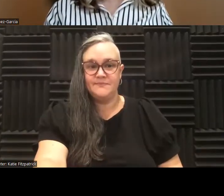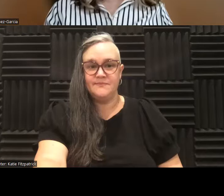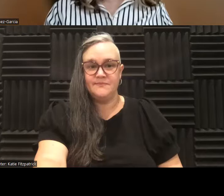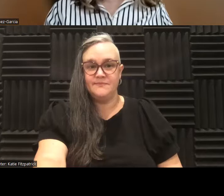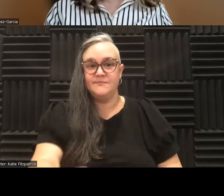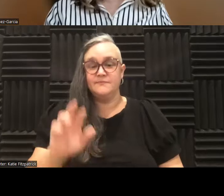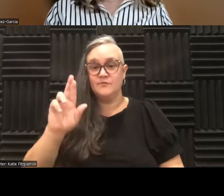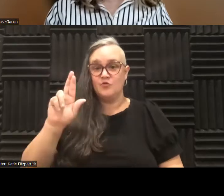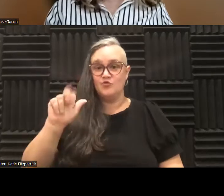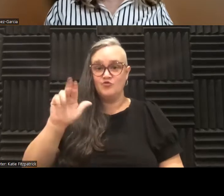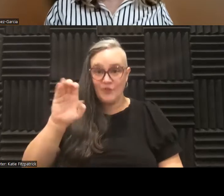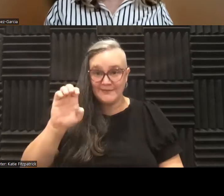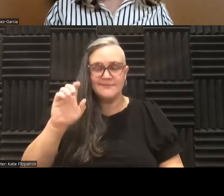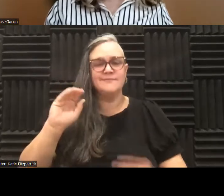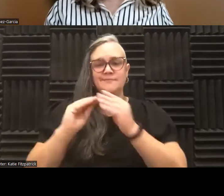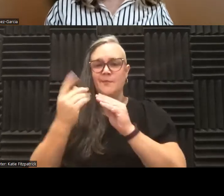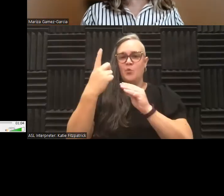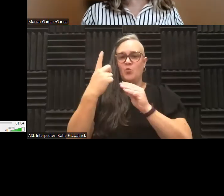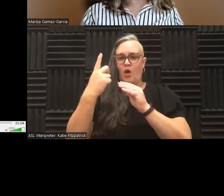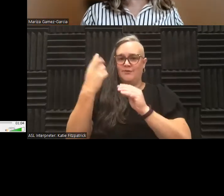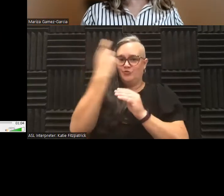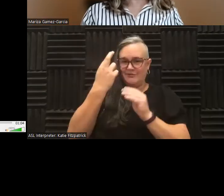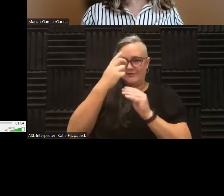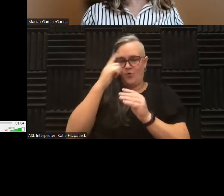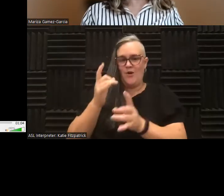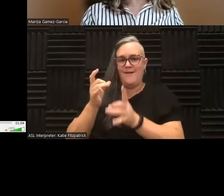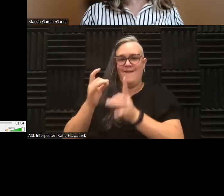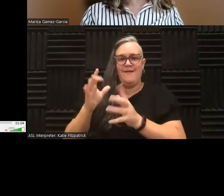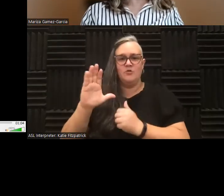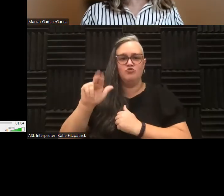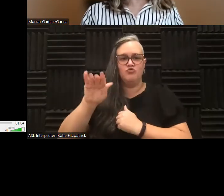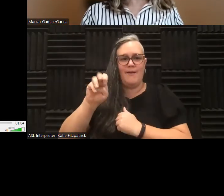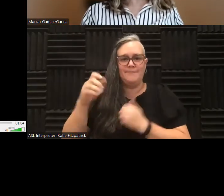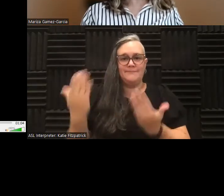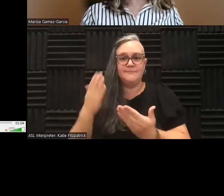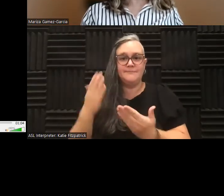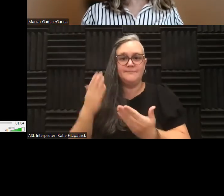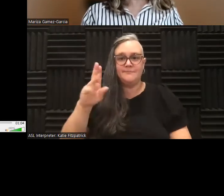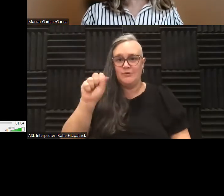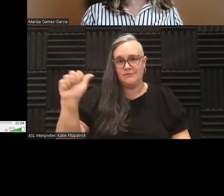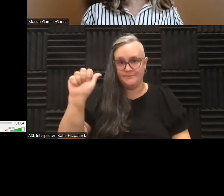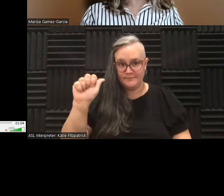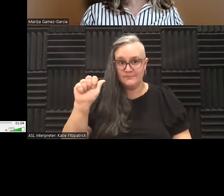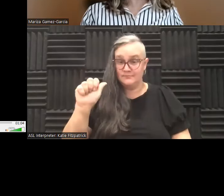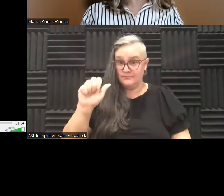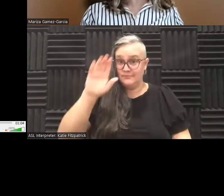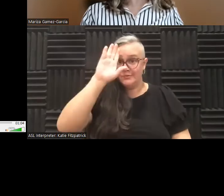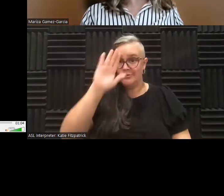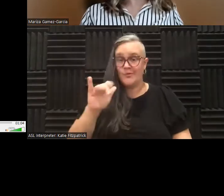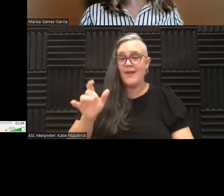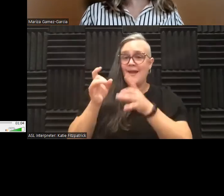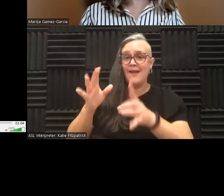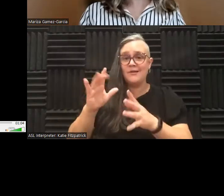Race is the #1 motivating factor for hate crimes in the United States. Did you know that hate crimes against